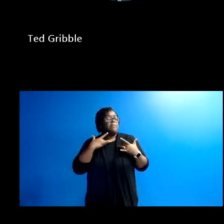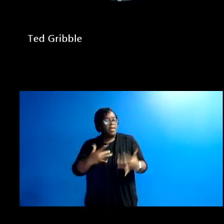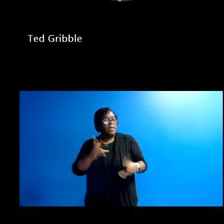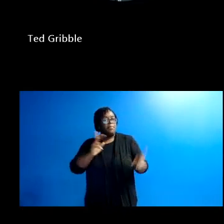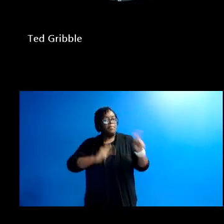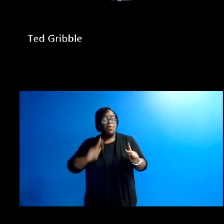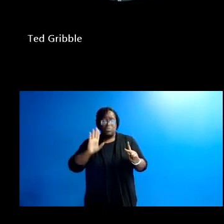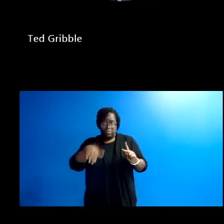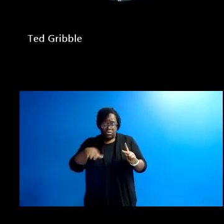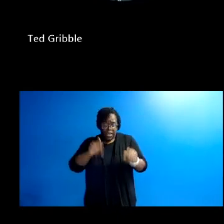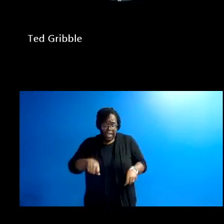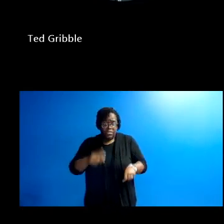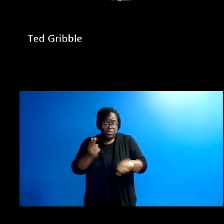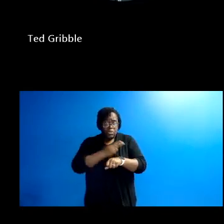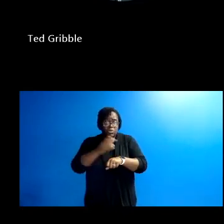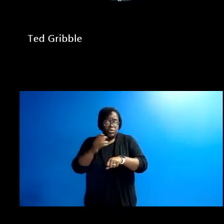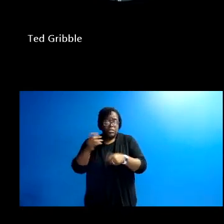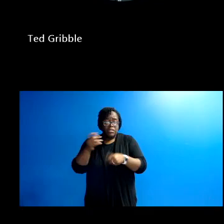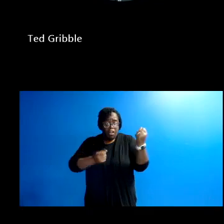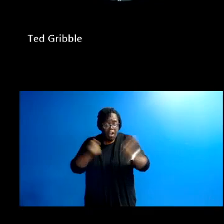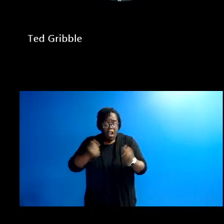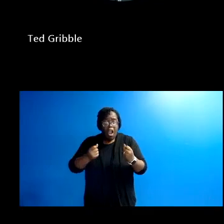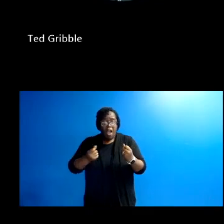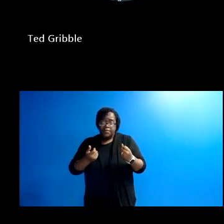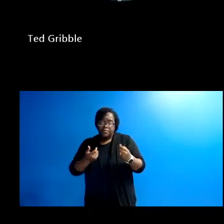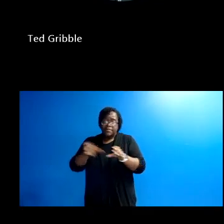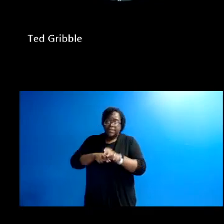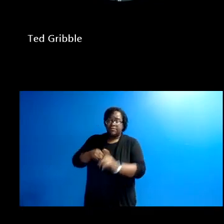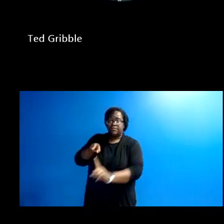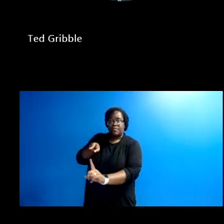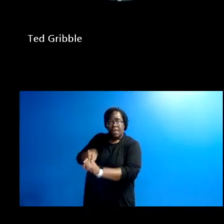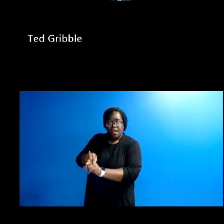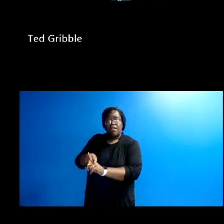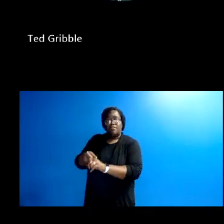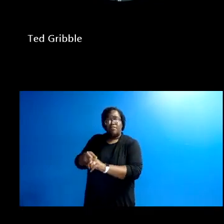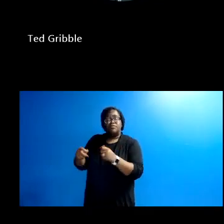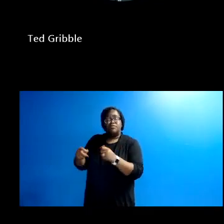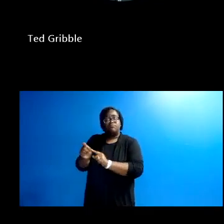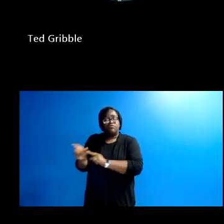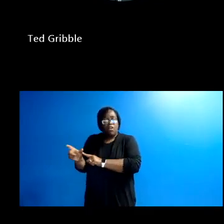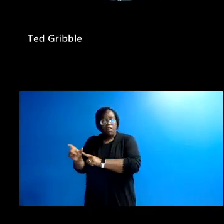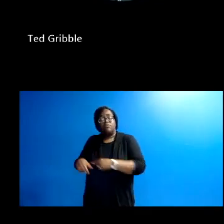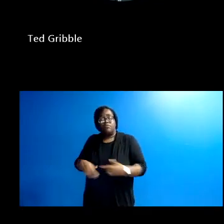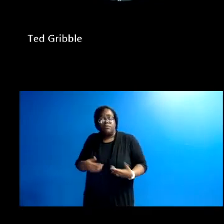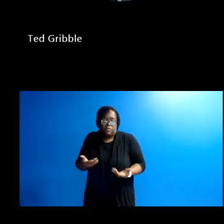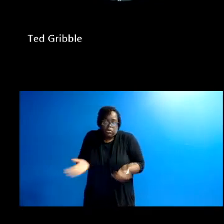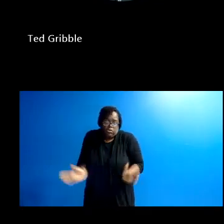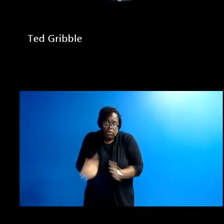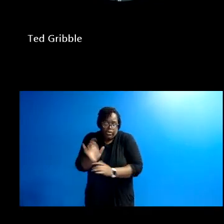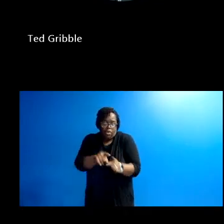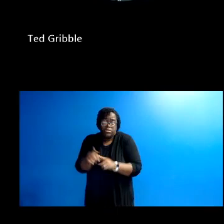your car to charge your phone, and we encourage that. So yeah, we get